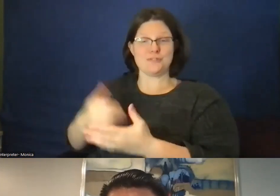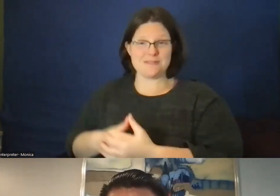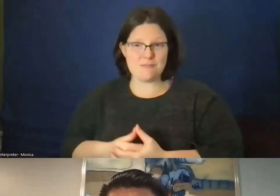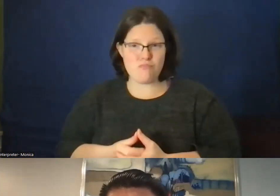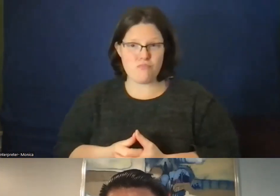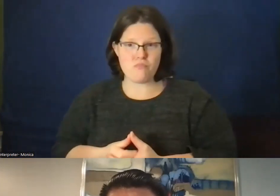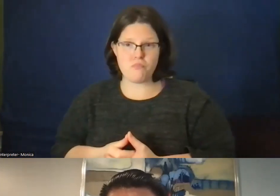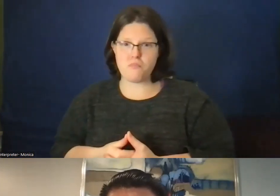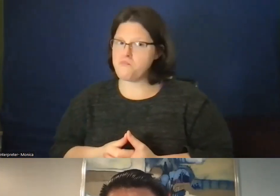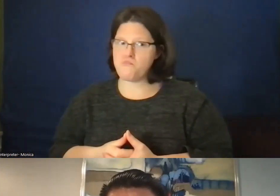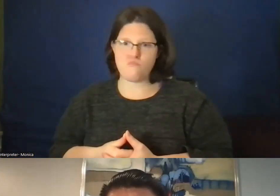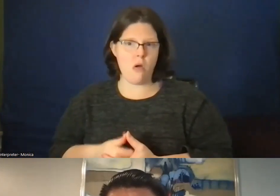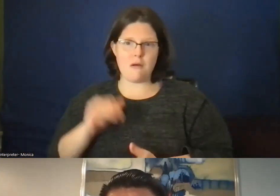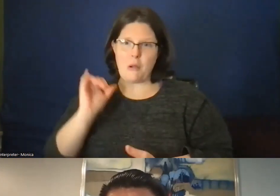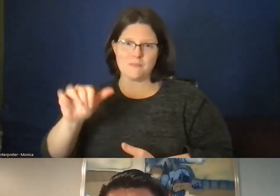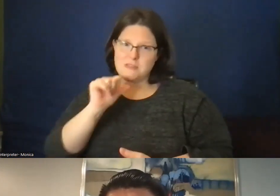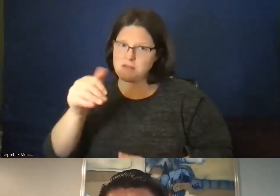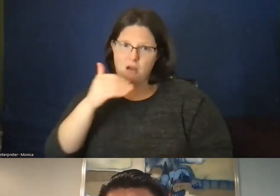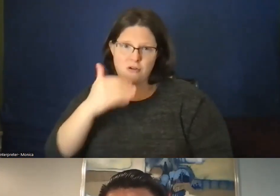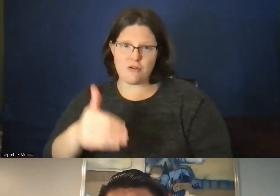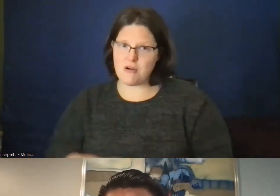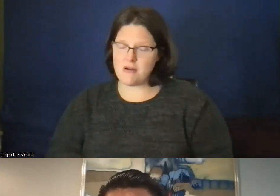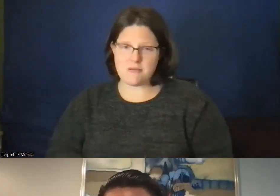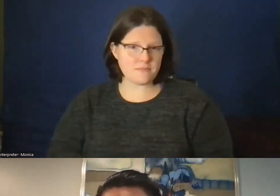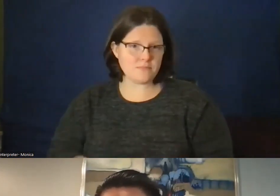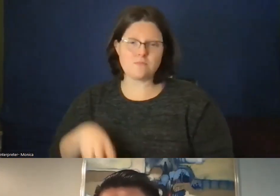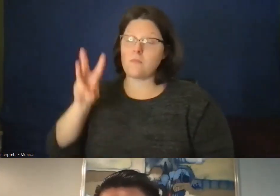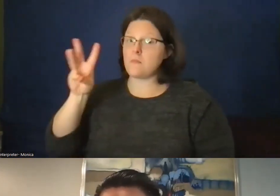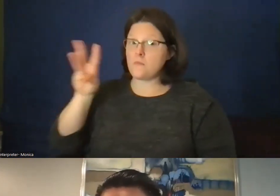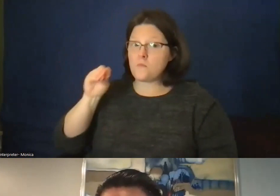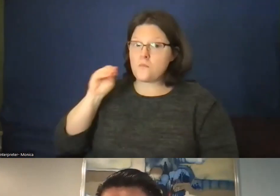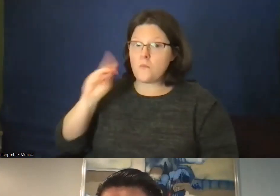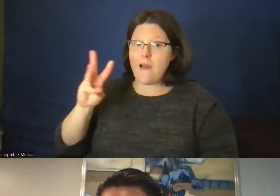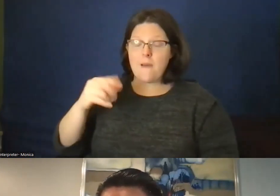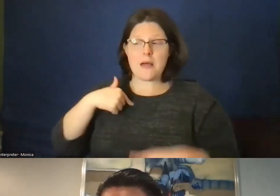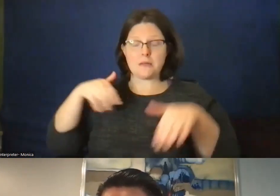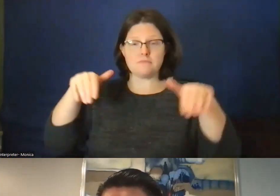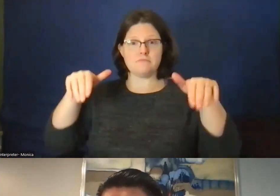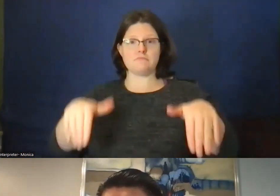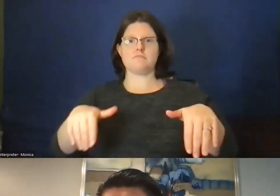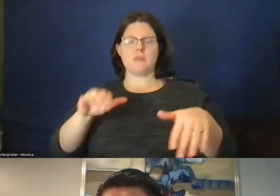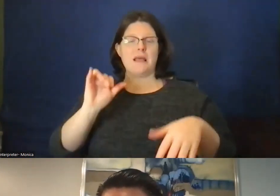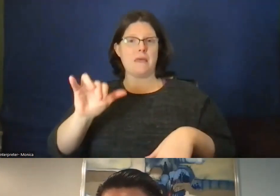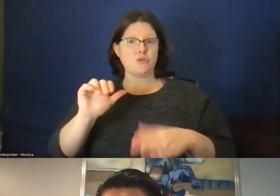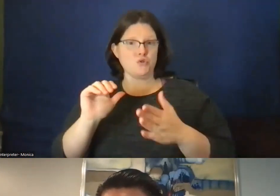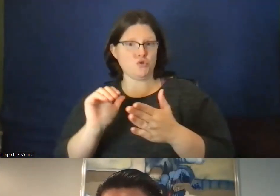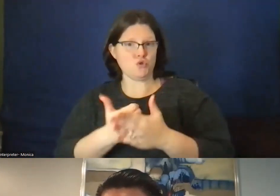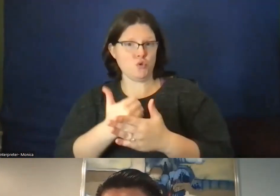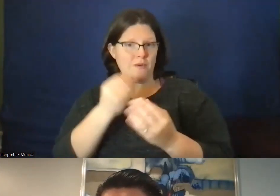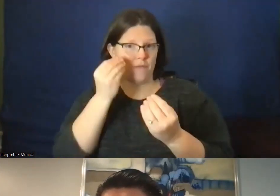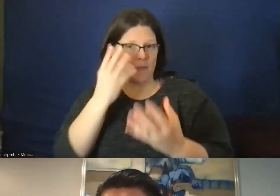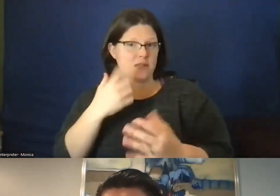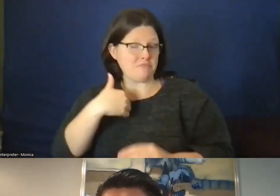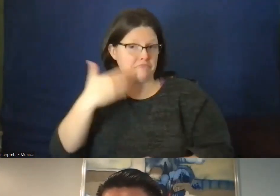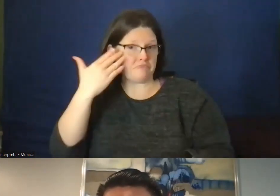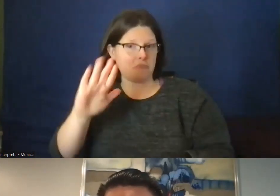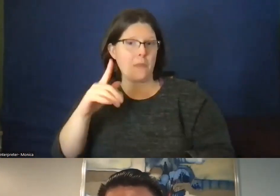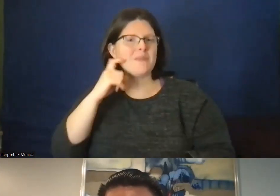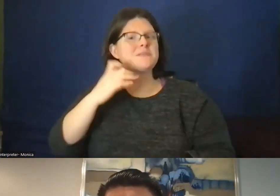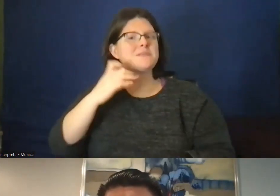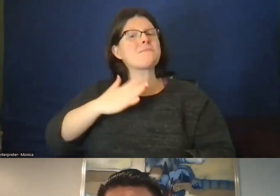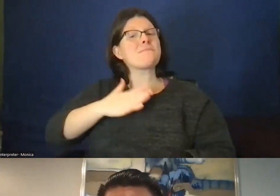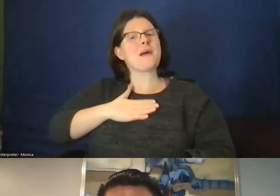No good. Wow, that's news to me, but I am very, very much interested in, because of my lactation